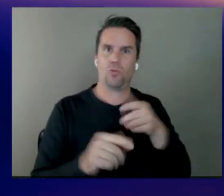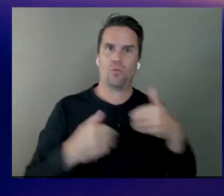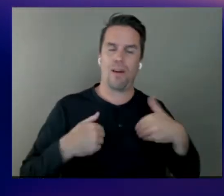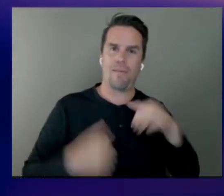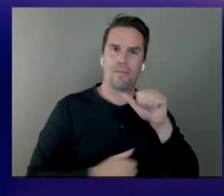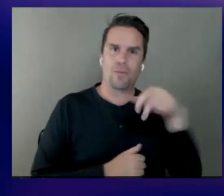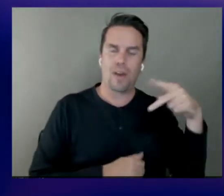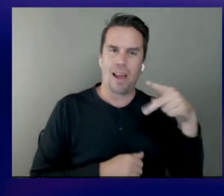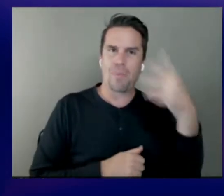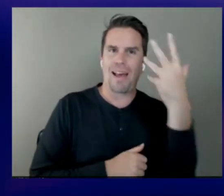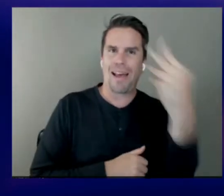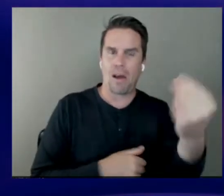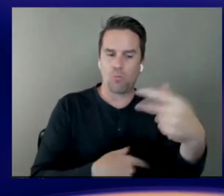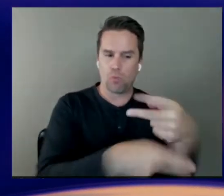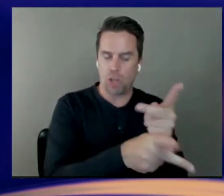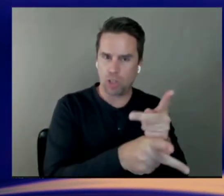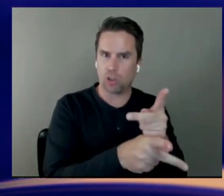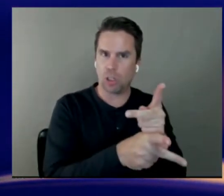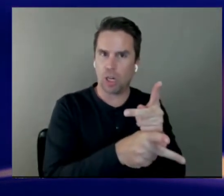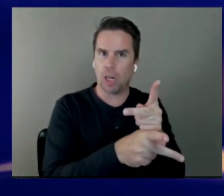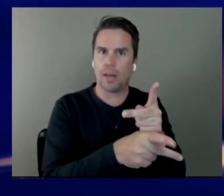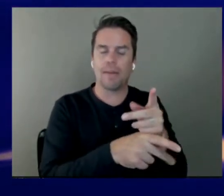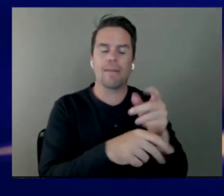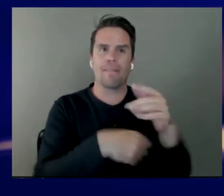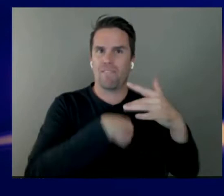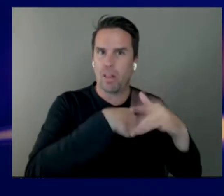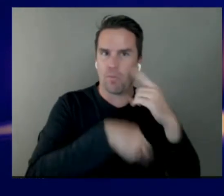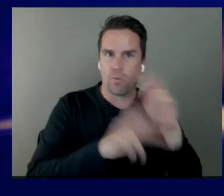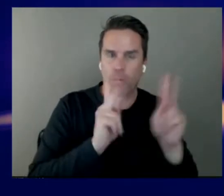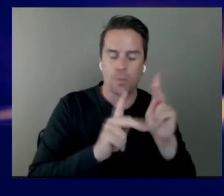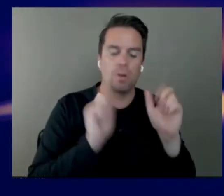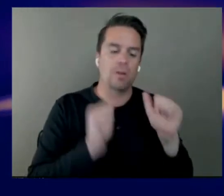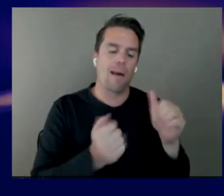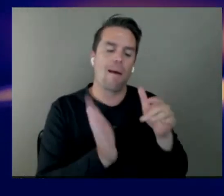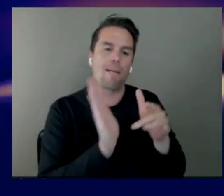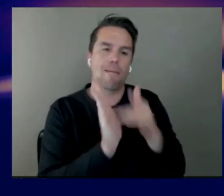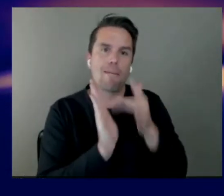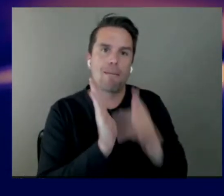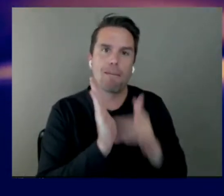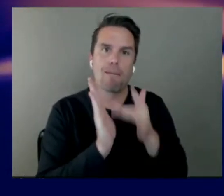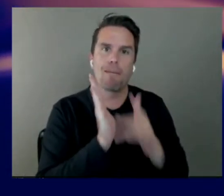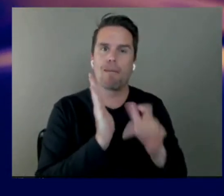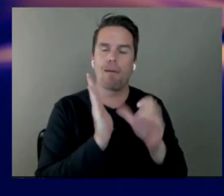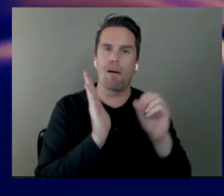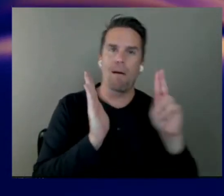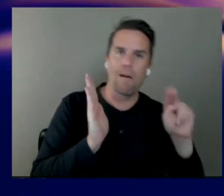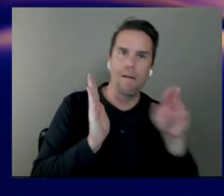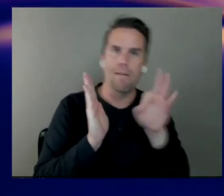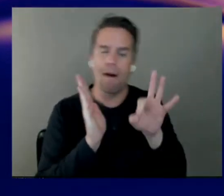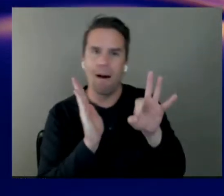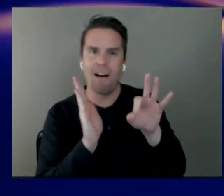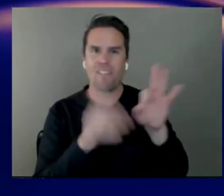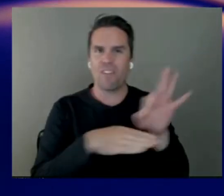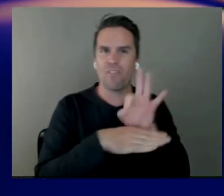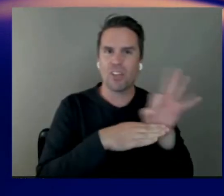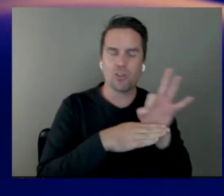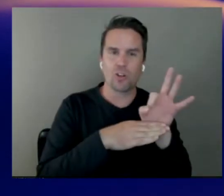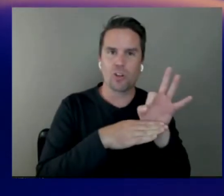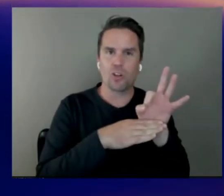in production and you can turn on and off features at any given notice without having to push another release